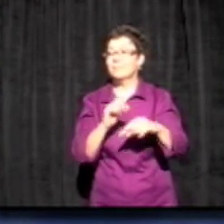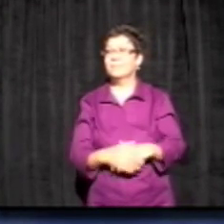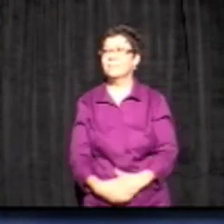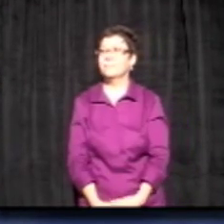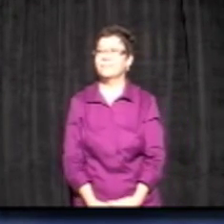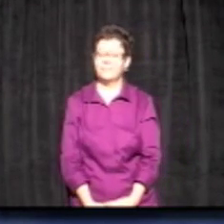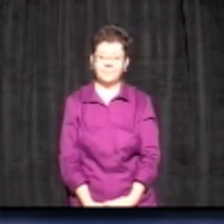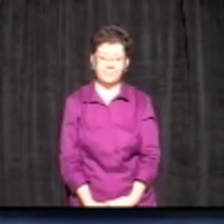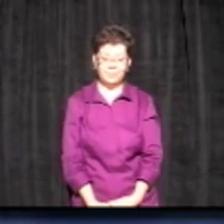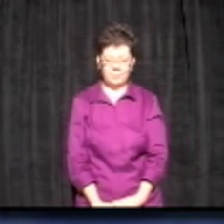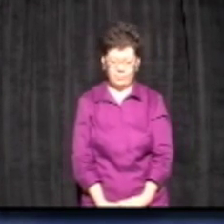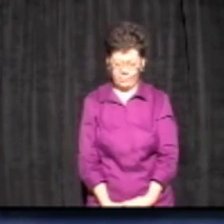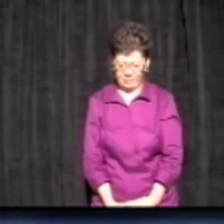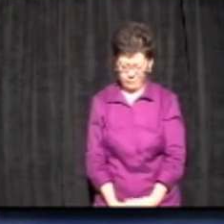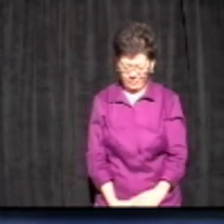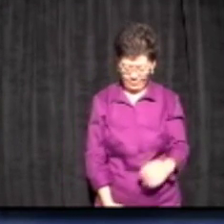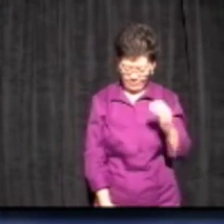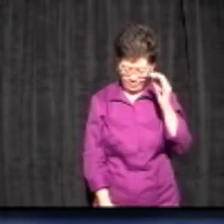usual.